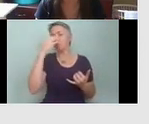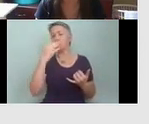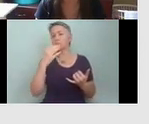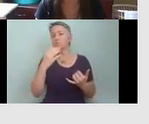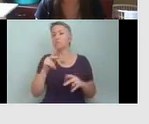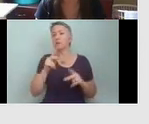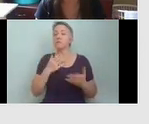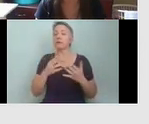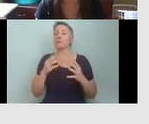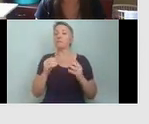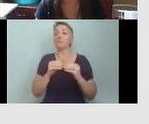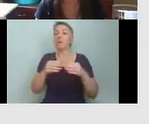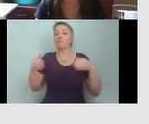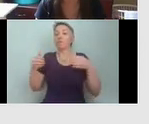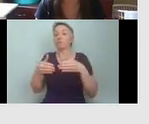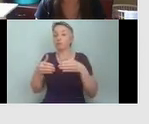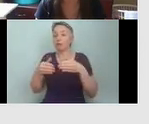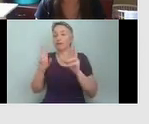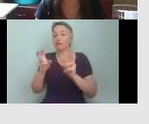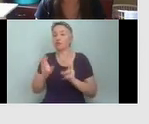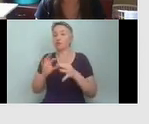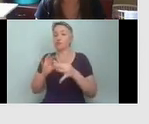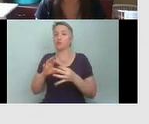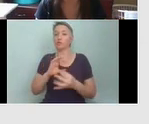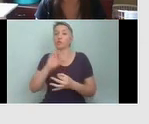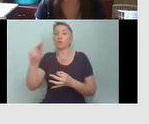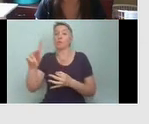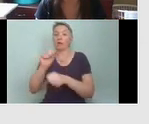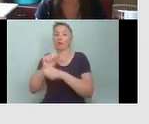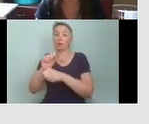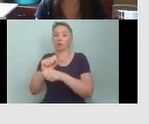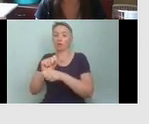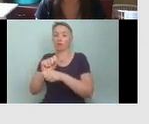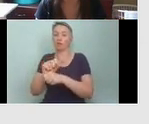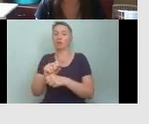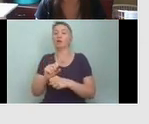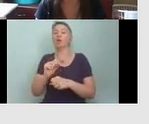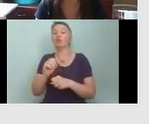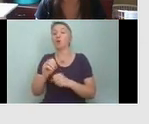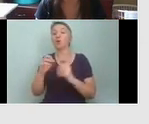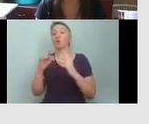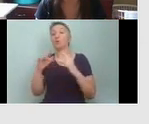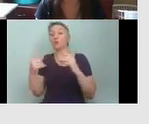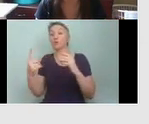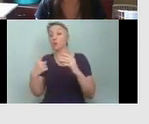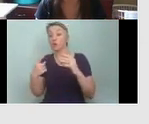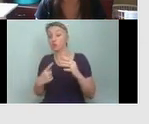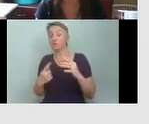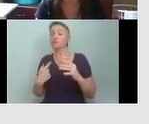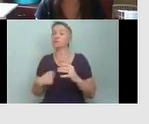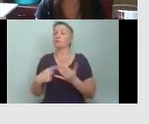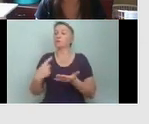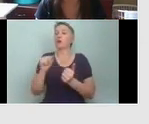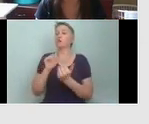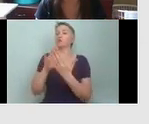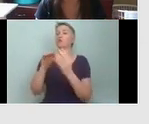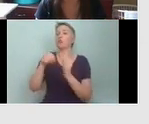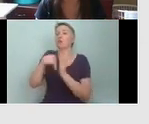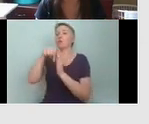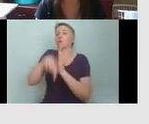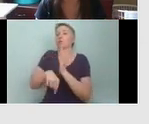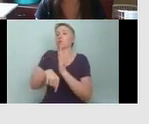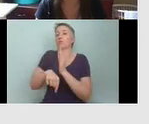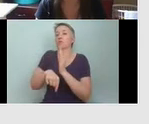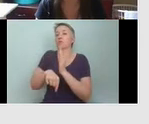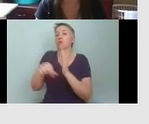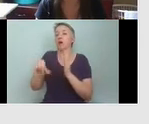work issues, that we are going to take those and bring them to another town hall where we can spend much more of a focus on diversity